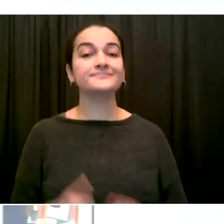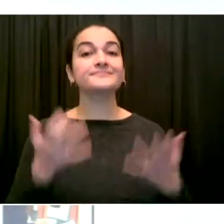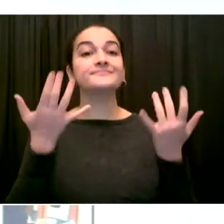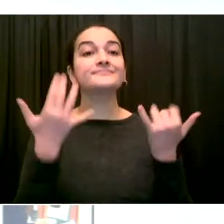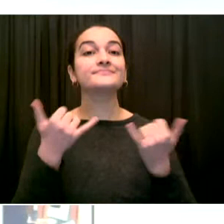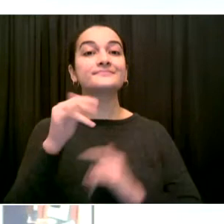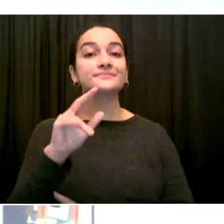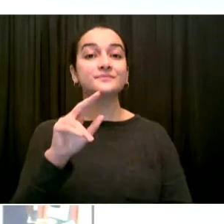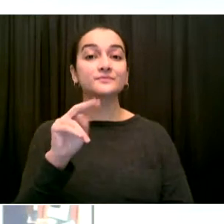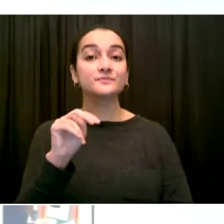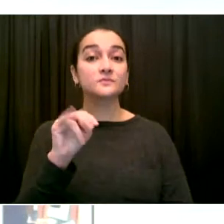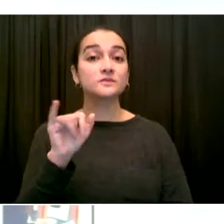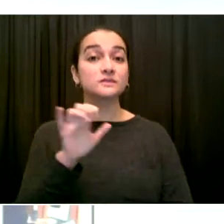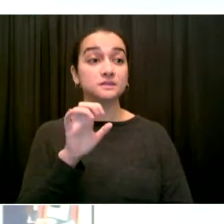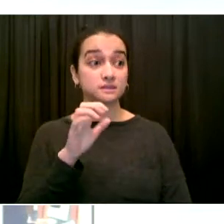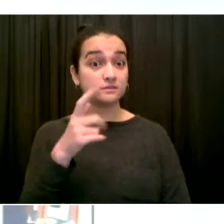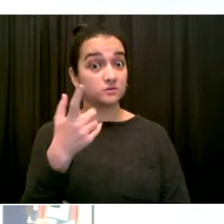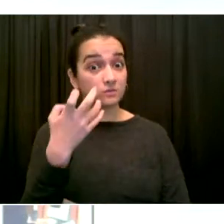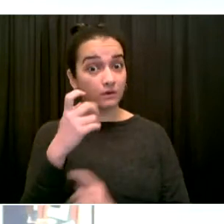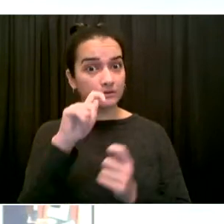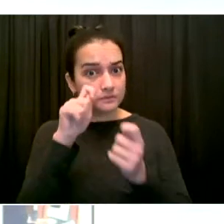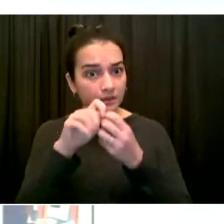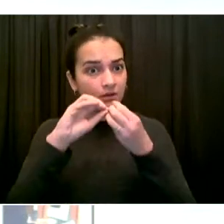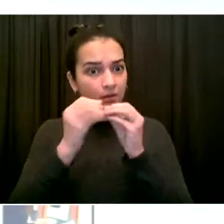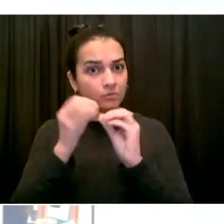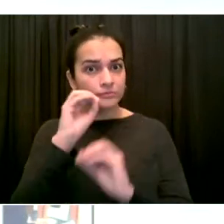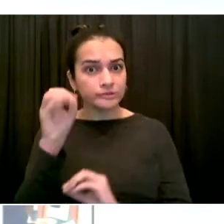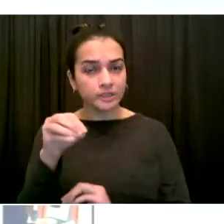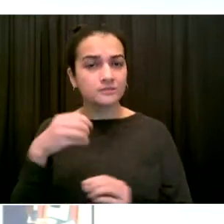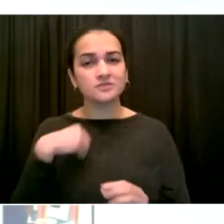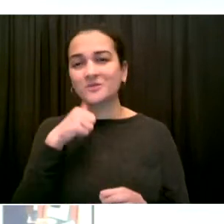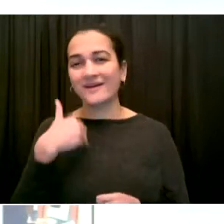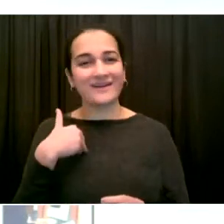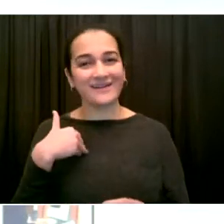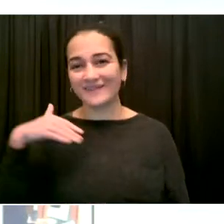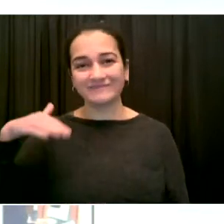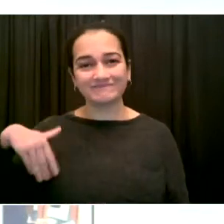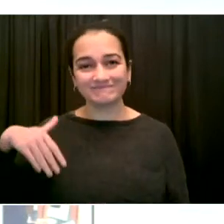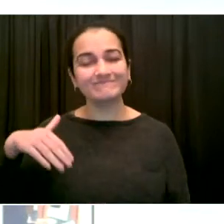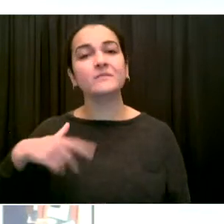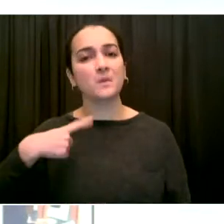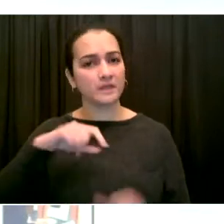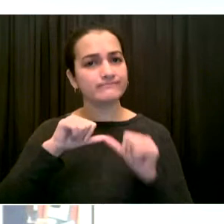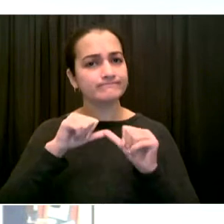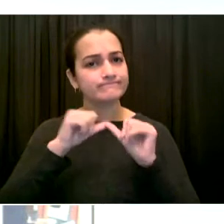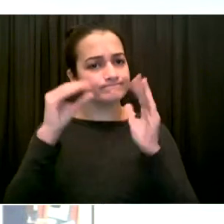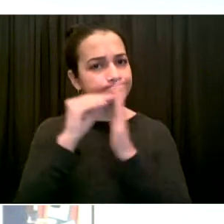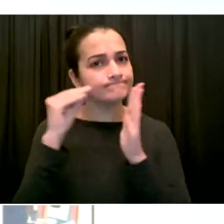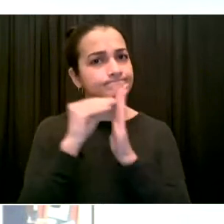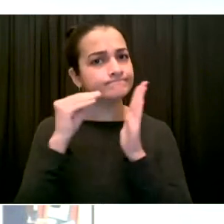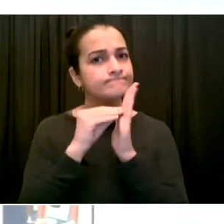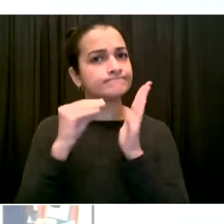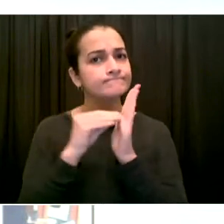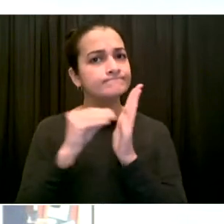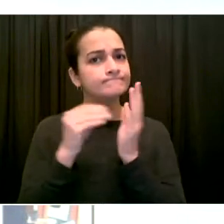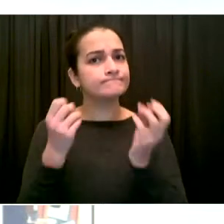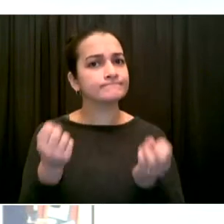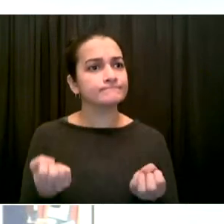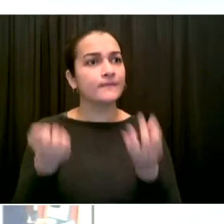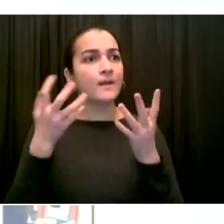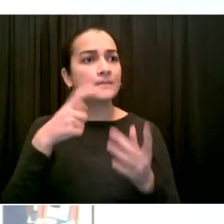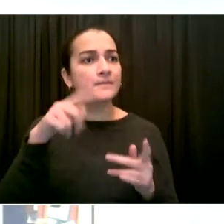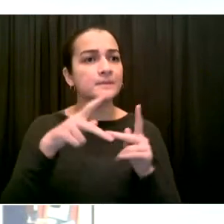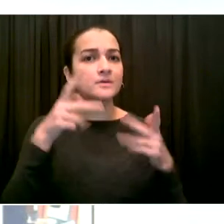although we are tracking this in terms of booster shot uptake as well as effectiveness. But it will take us, a